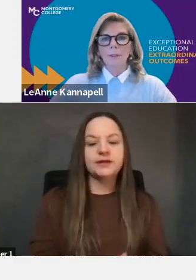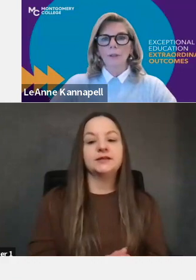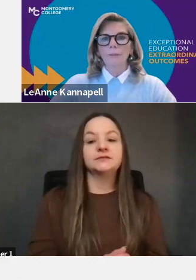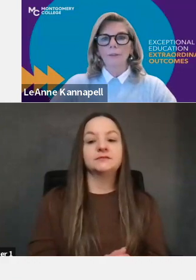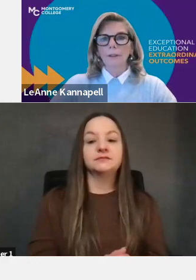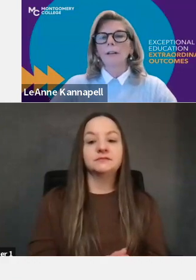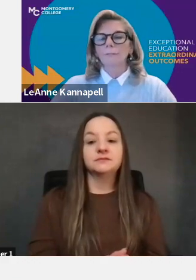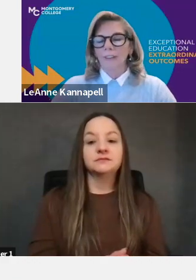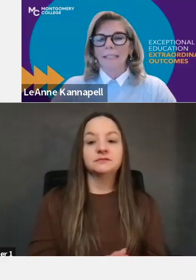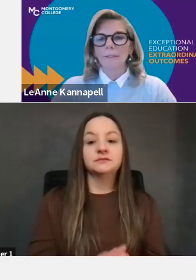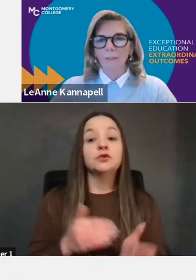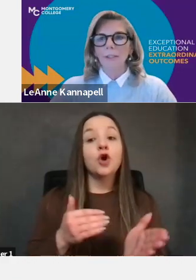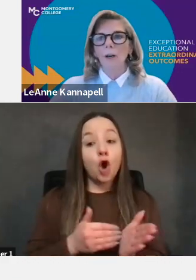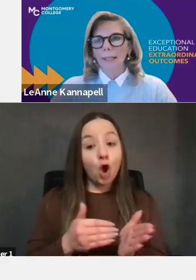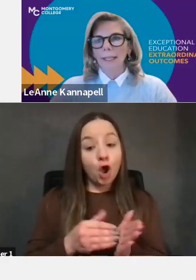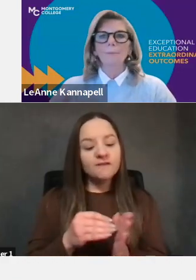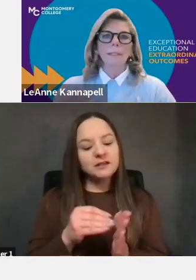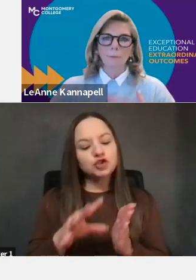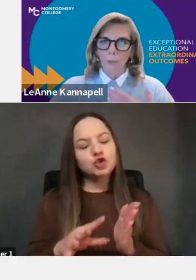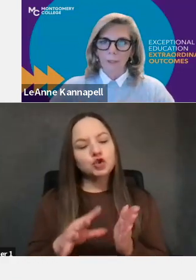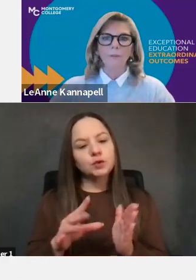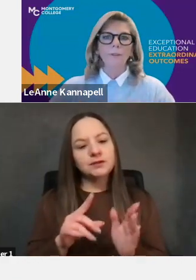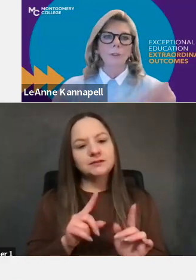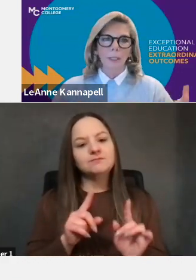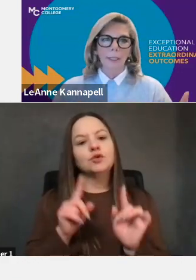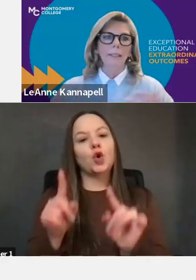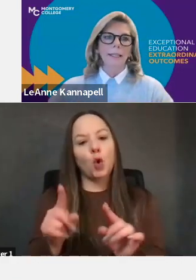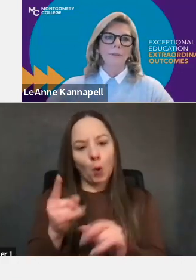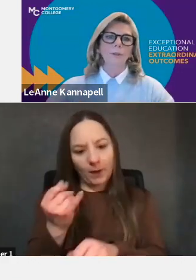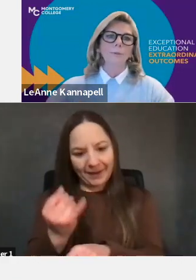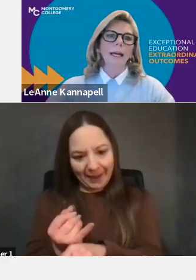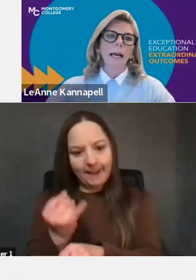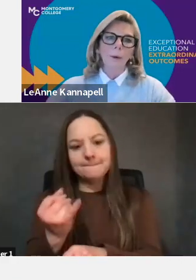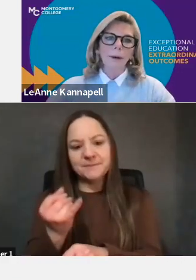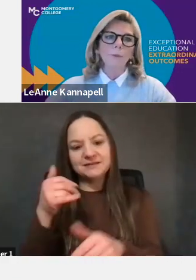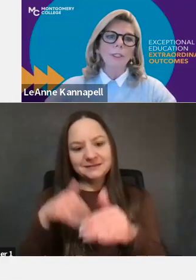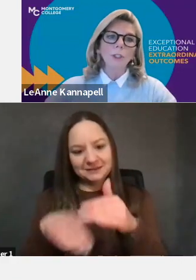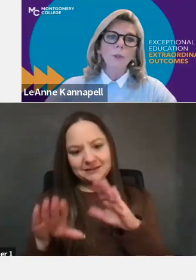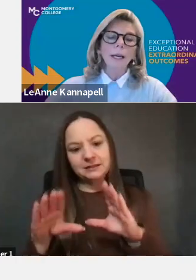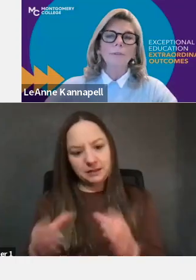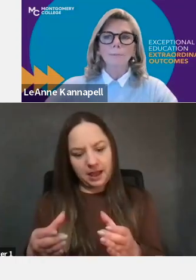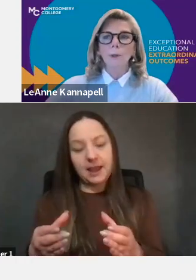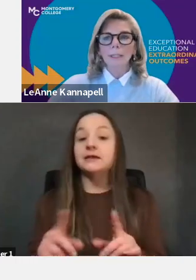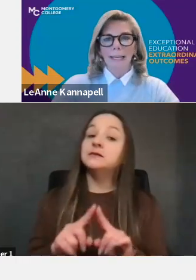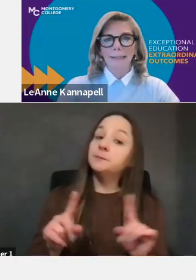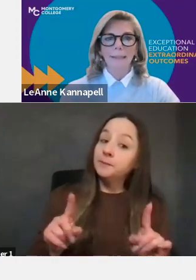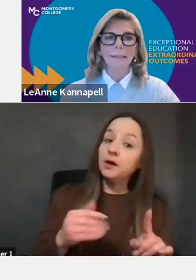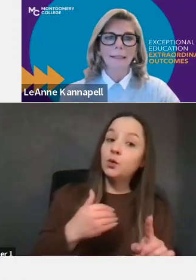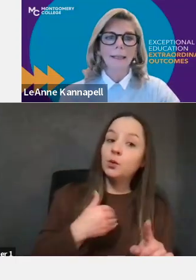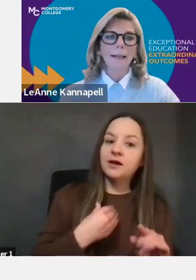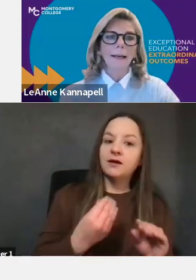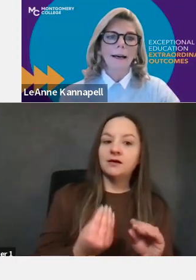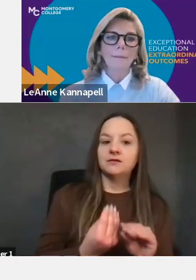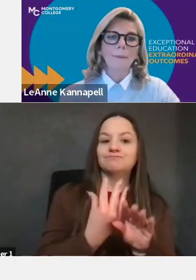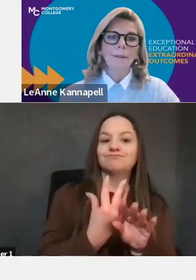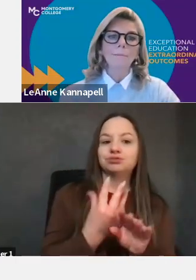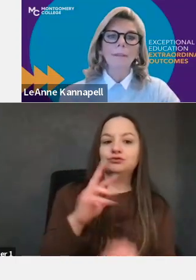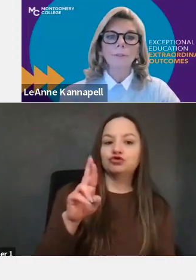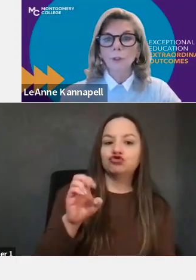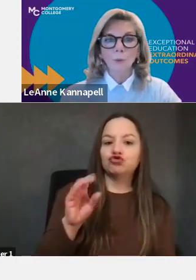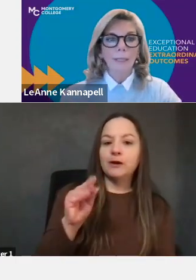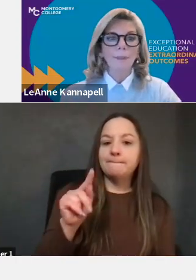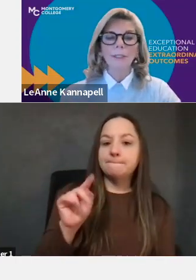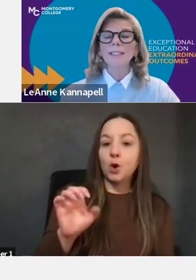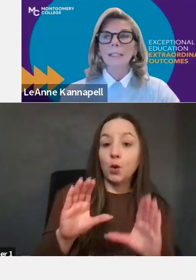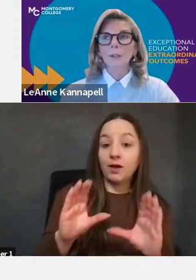time, students are face-to-face. They're on campus with the professor and in a classroom. However, we do have remote classes that